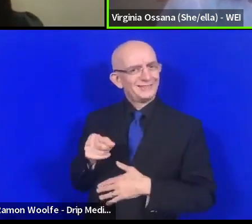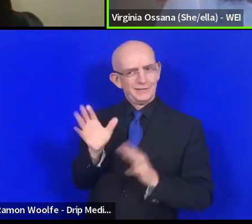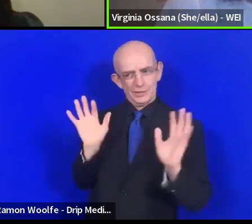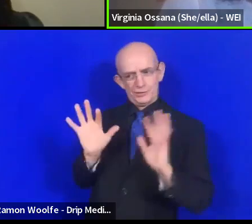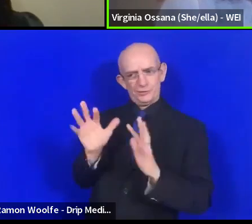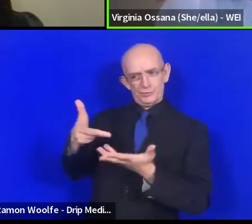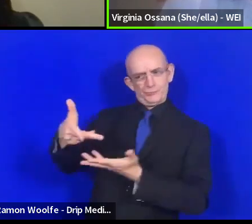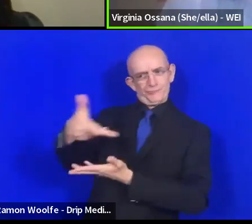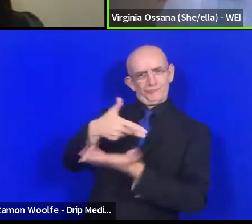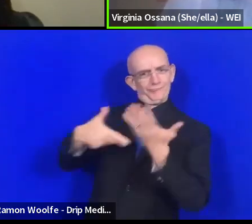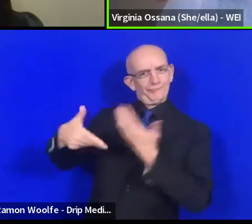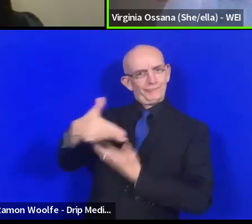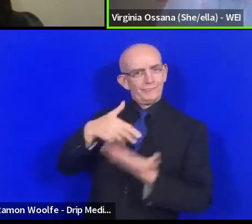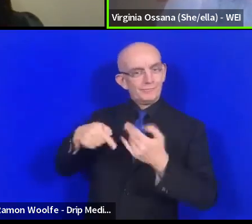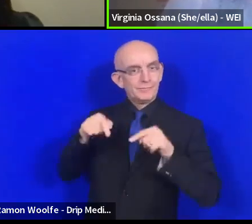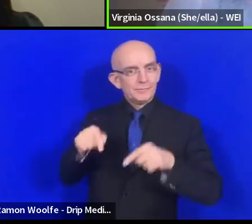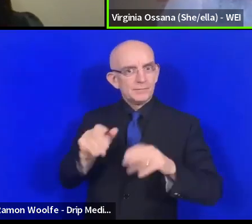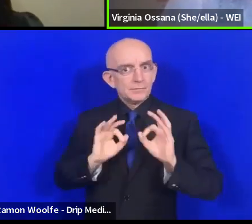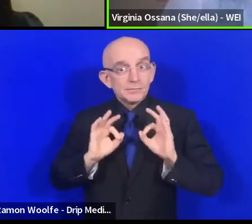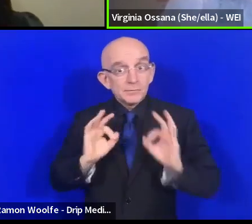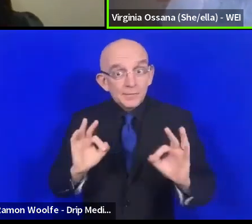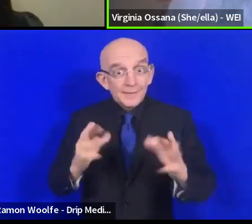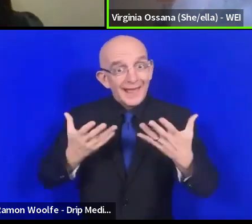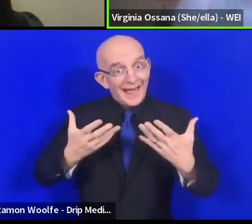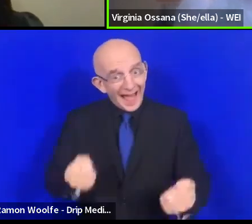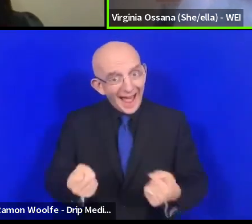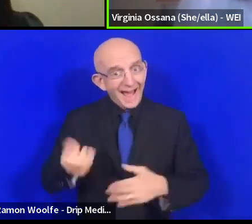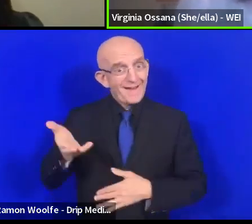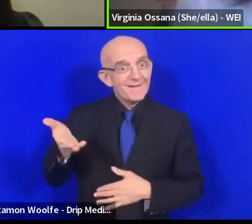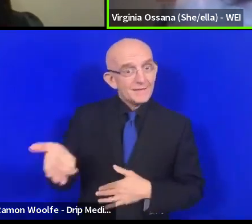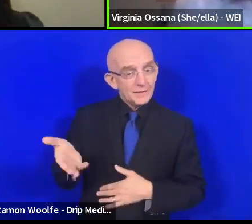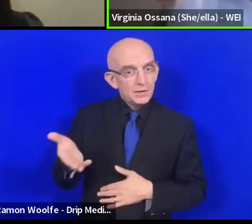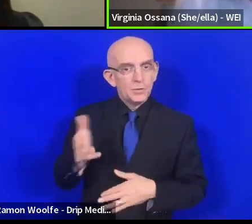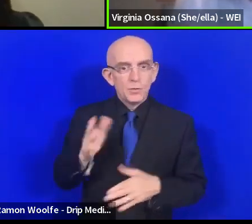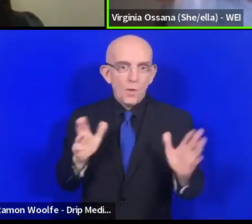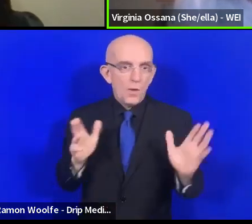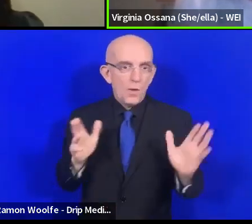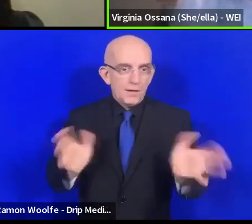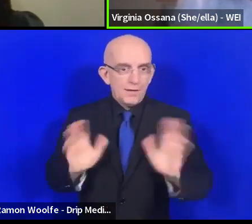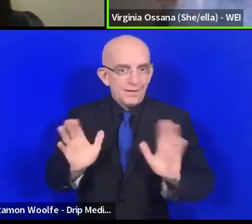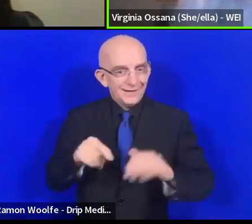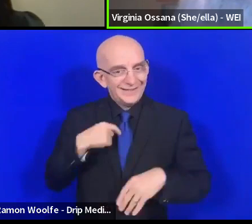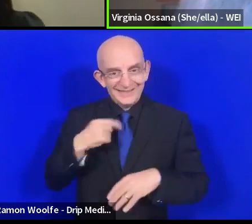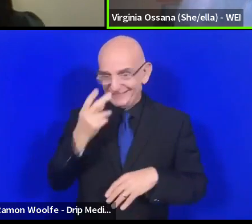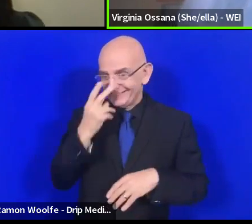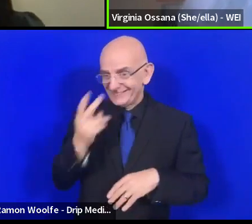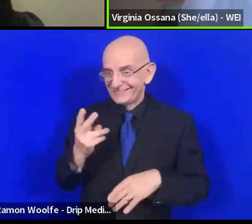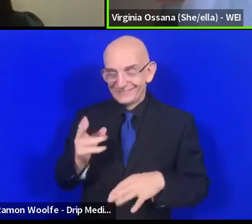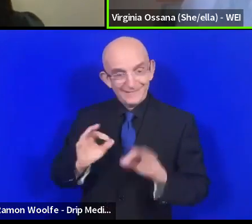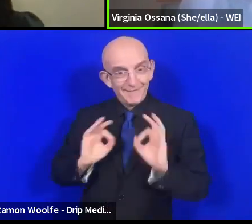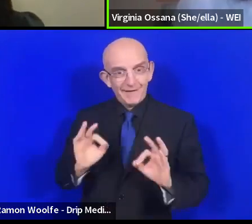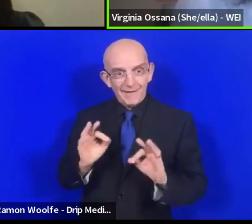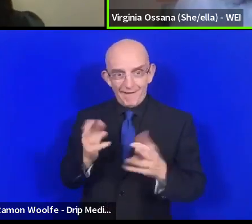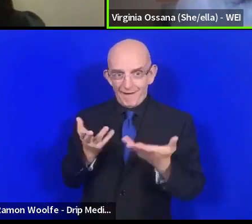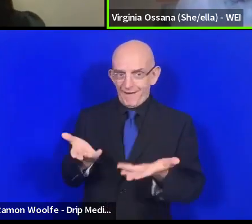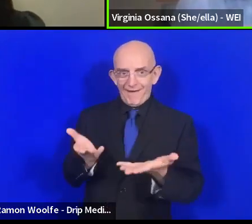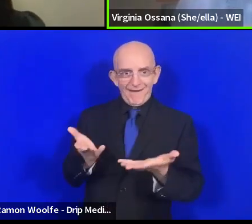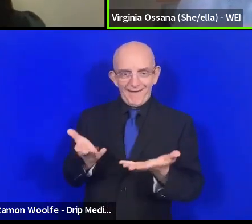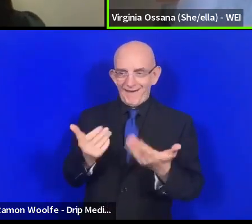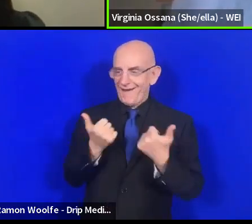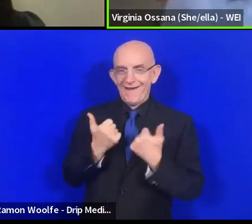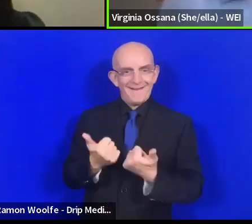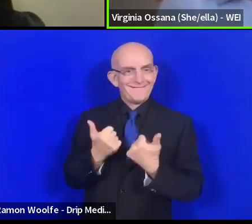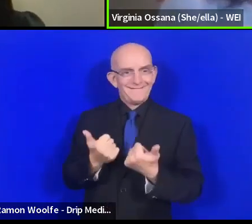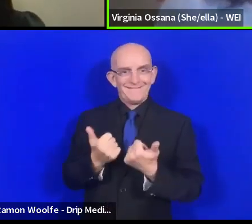of this time was really great to see, like the level of interest and enthusiasm and the level of